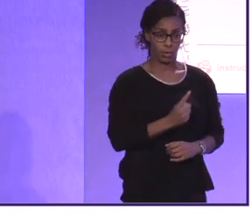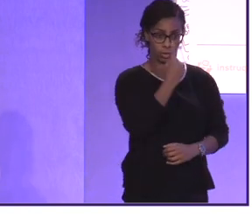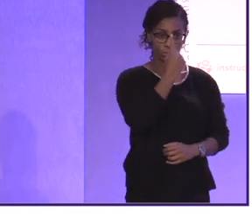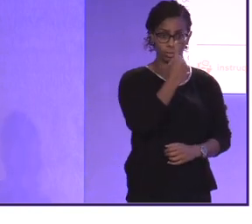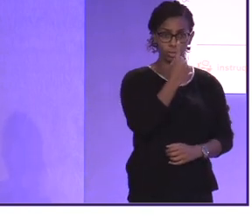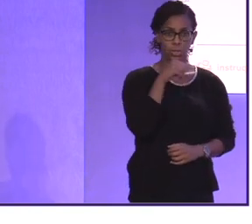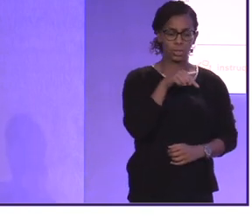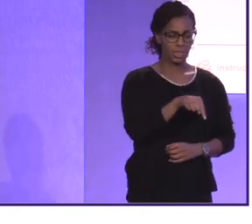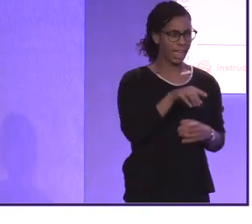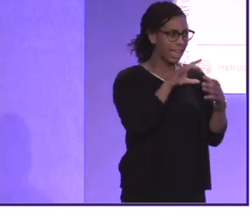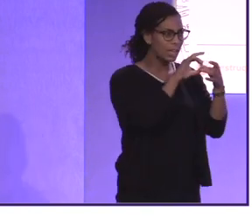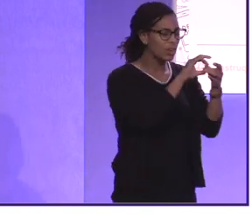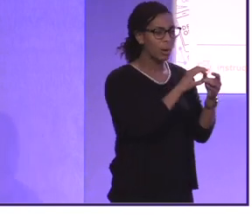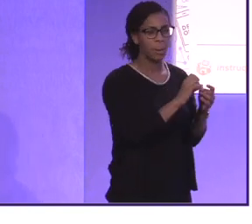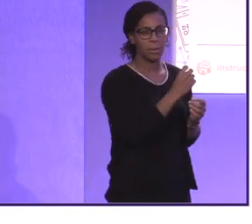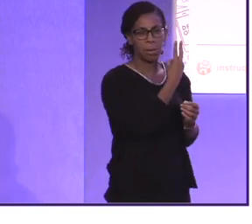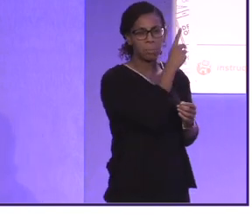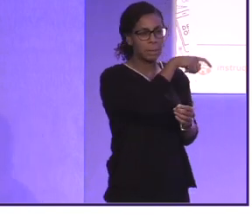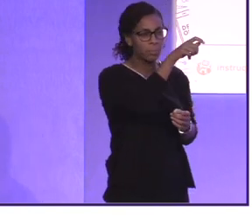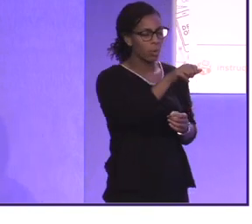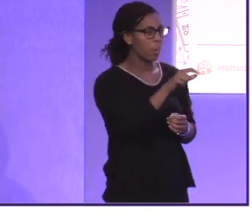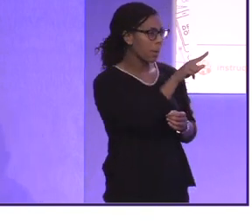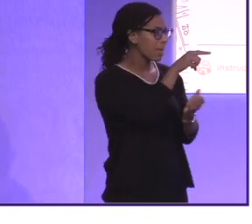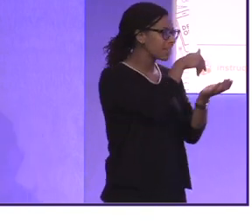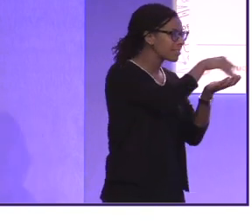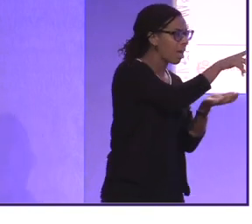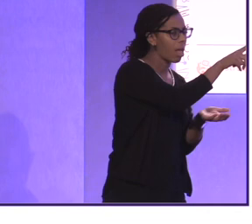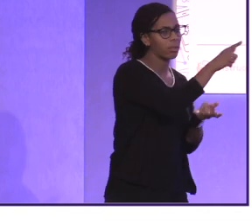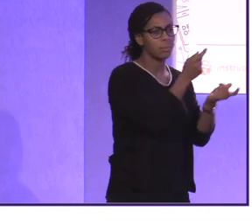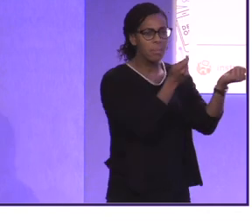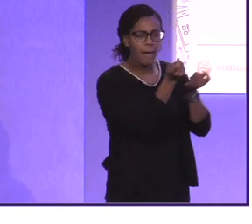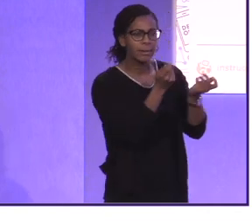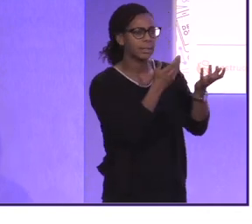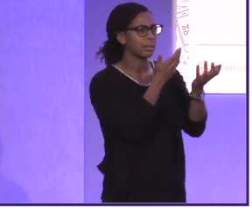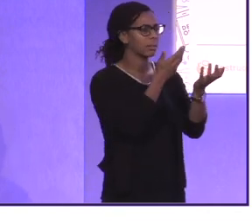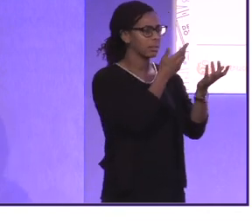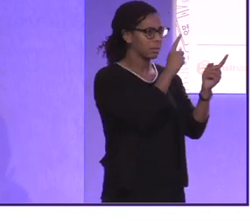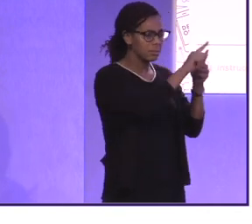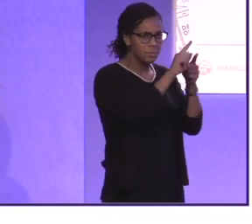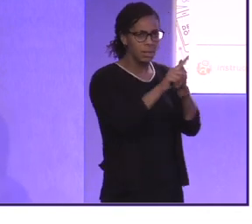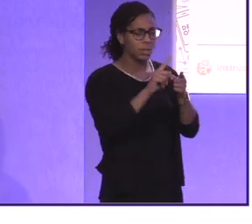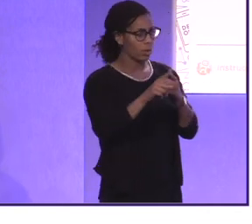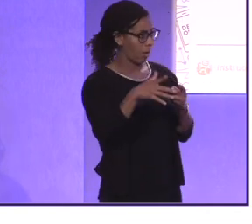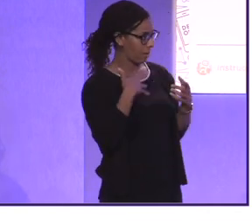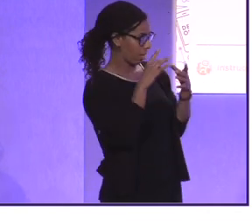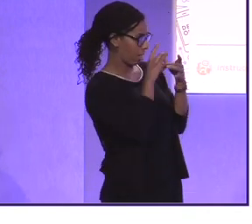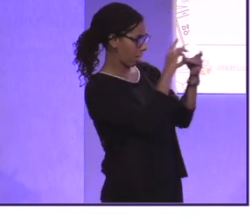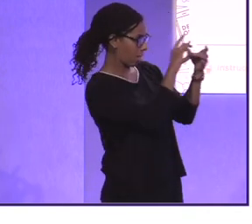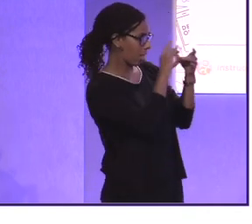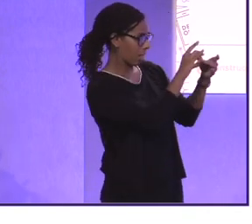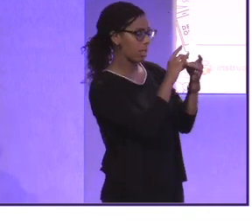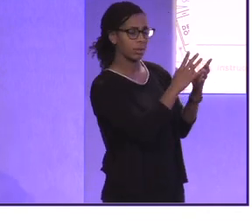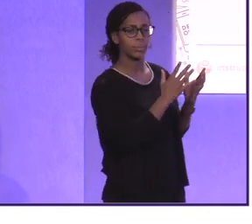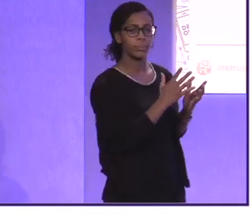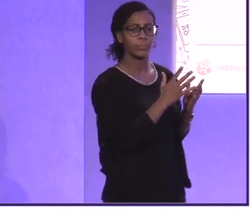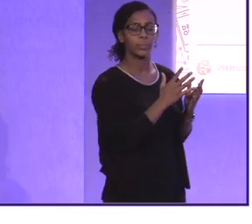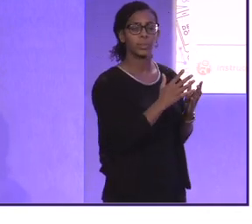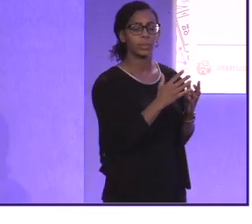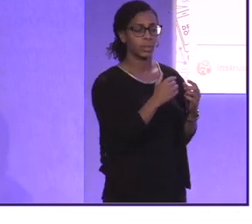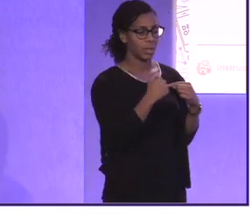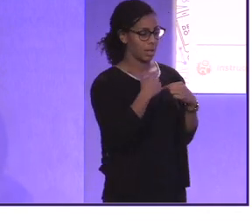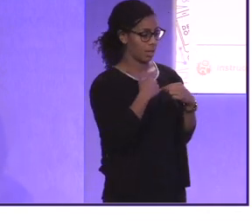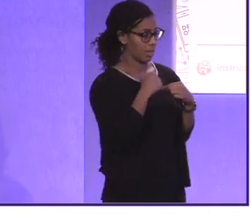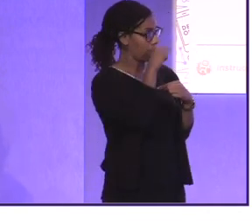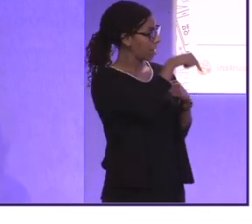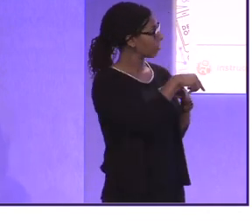with a couple of people. They interact with sales, marketing, customer support. These are the people directly giving value to that end user. And in there also is